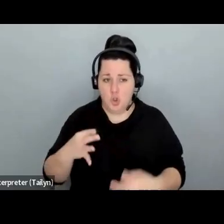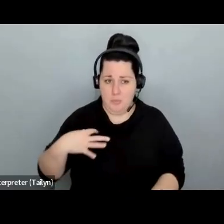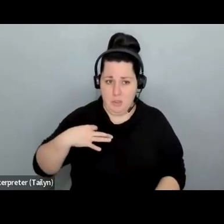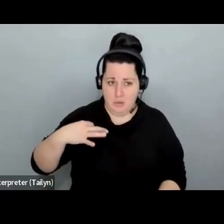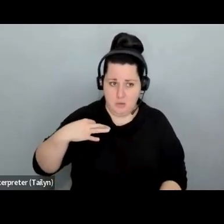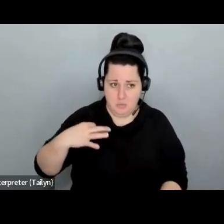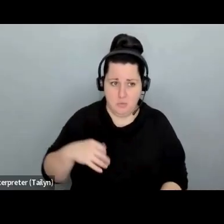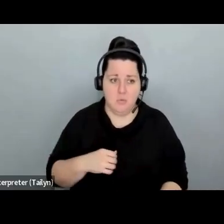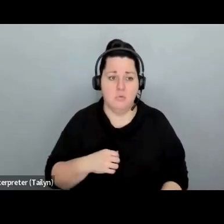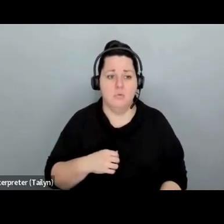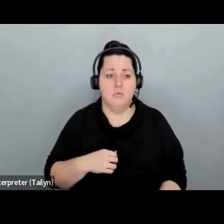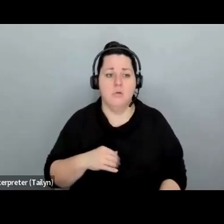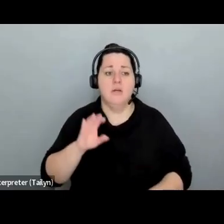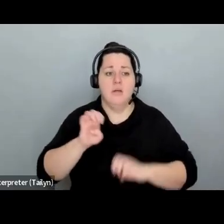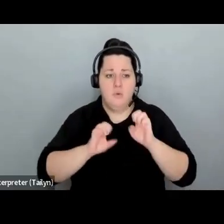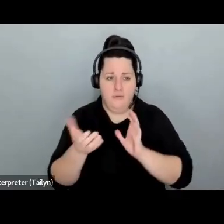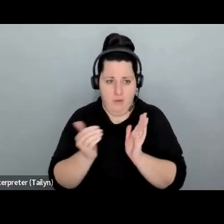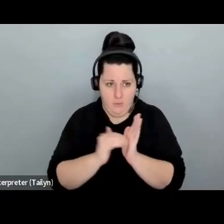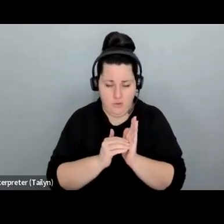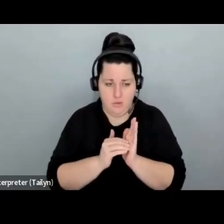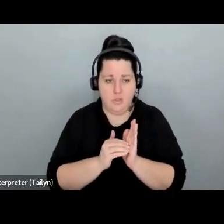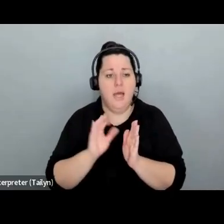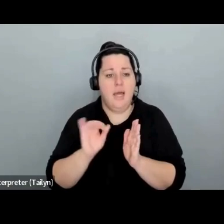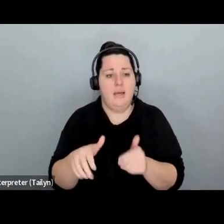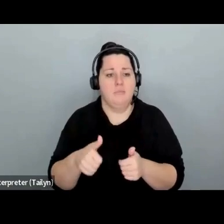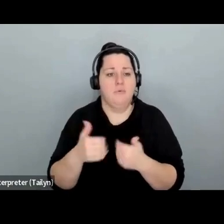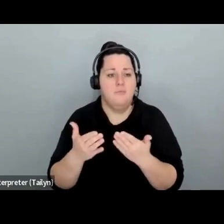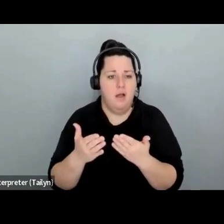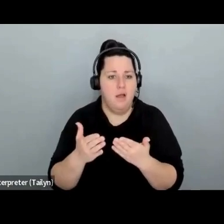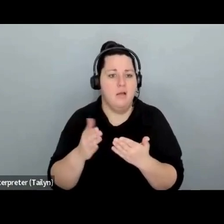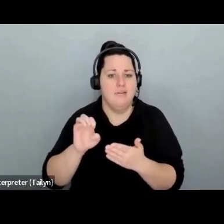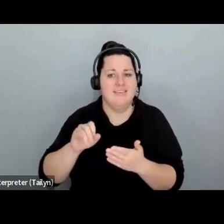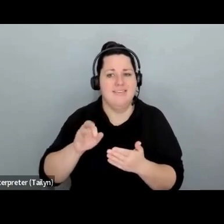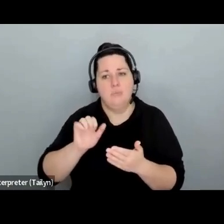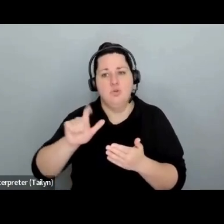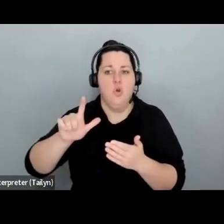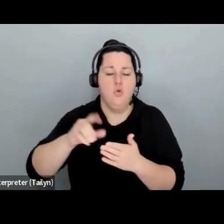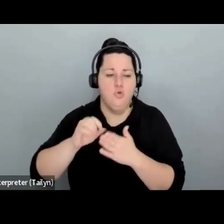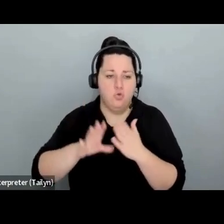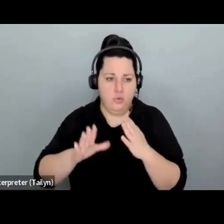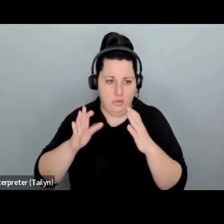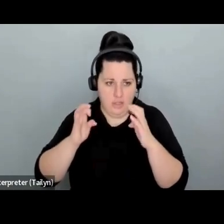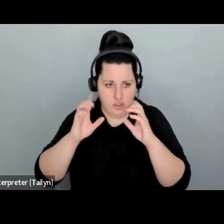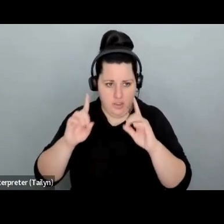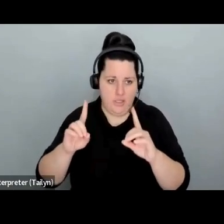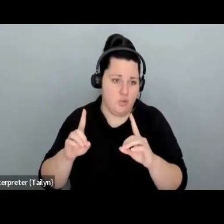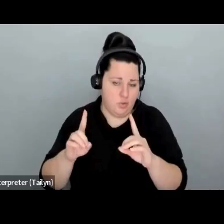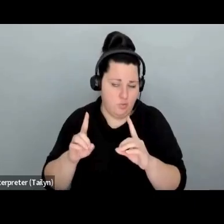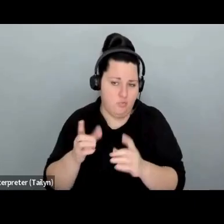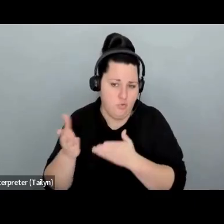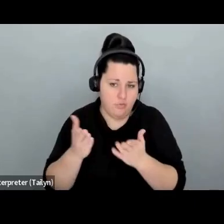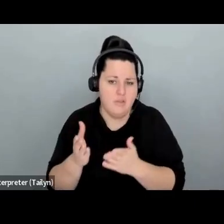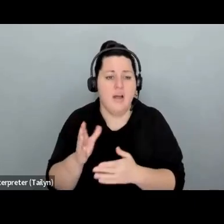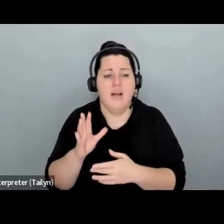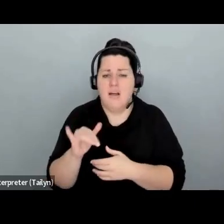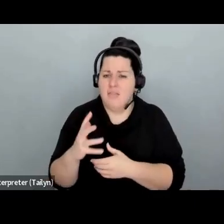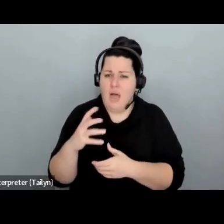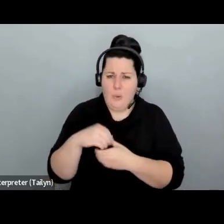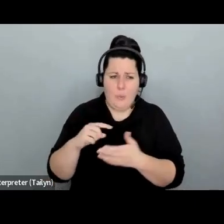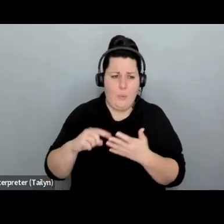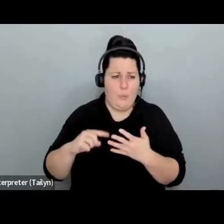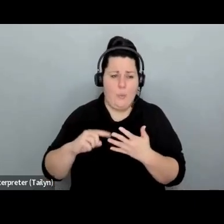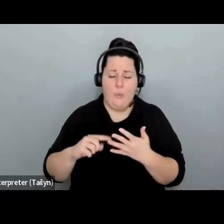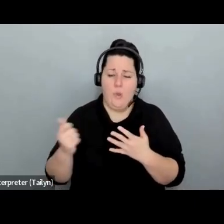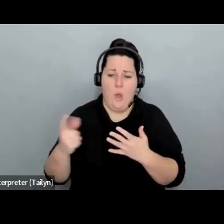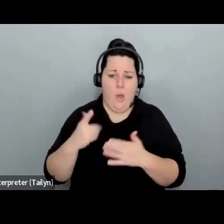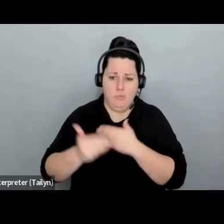of Eligibility, Reevaluation and the provision of exceptional student educational services. This includes all procedures